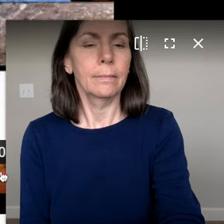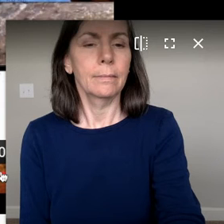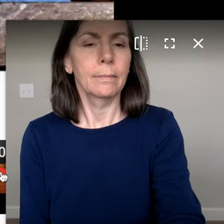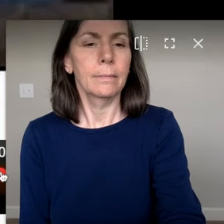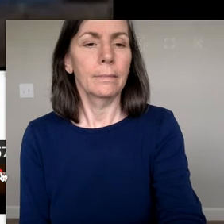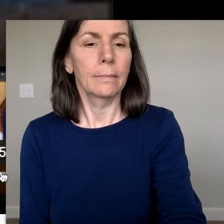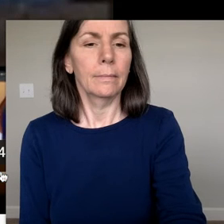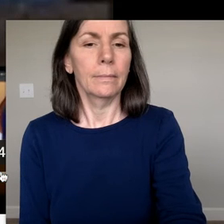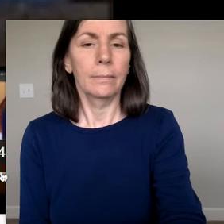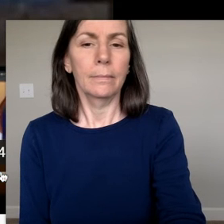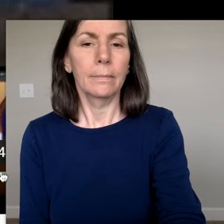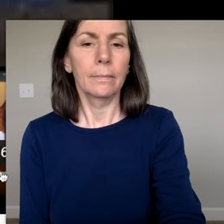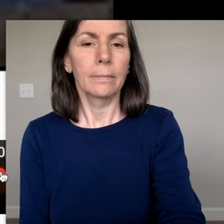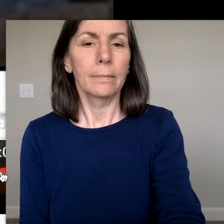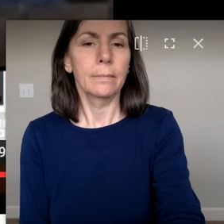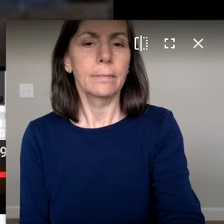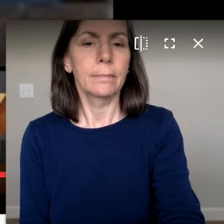today,